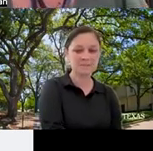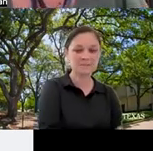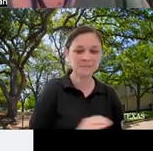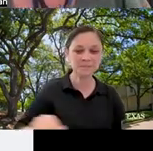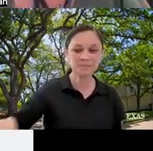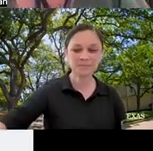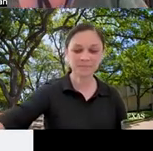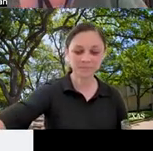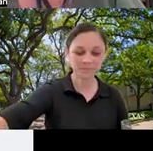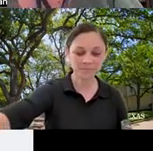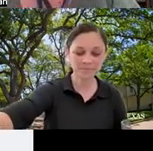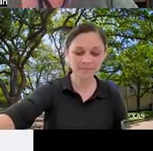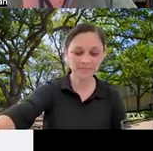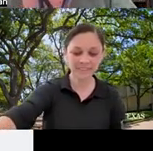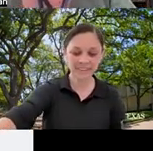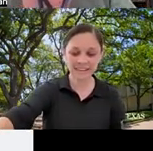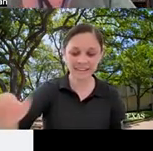strongly.